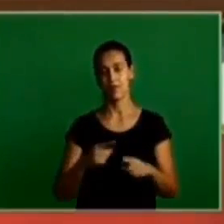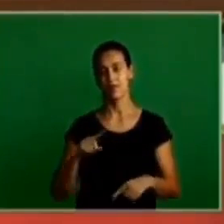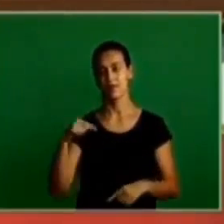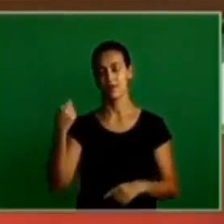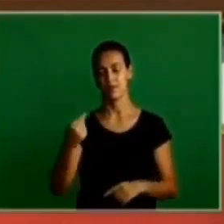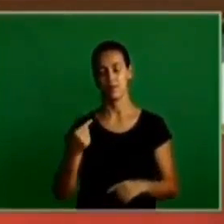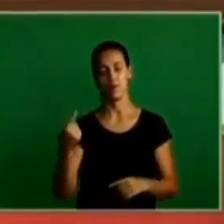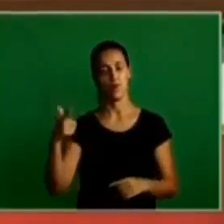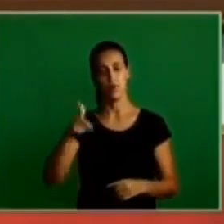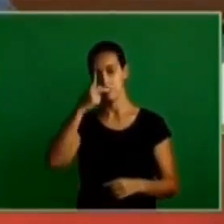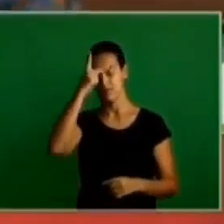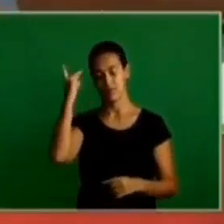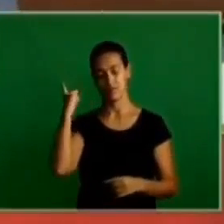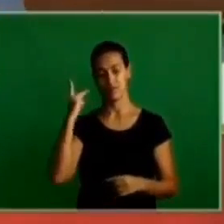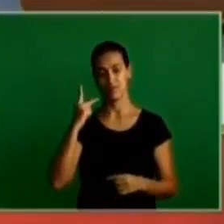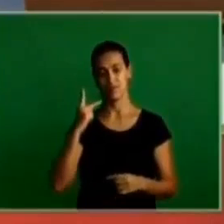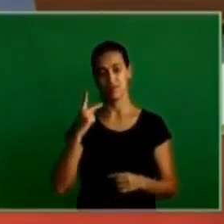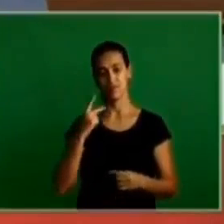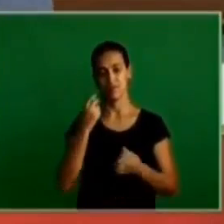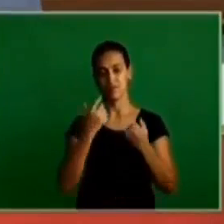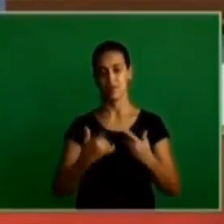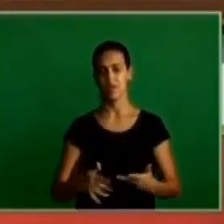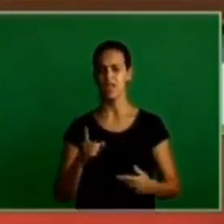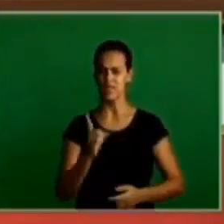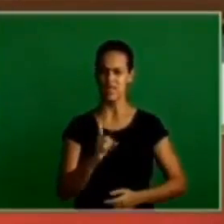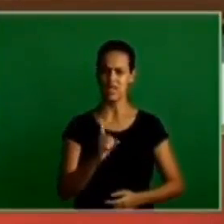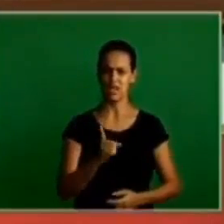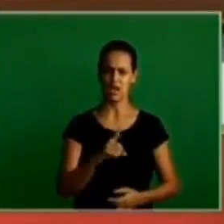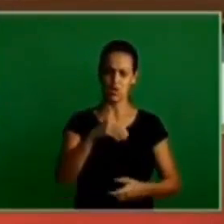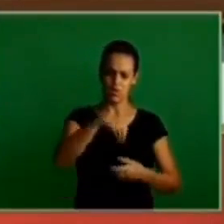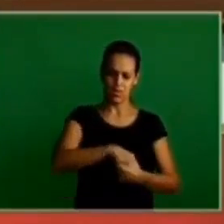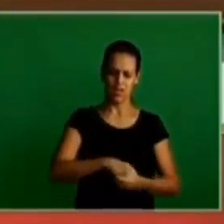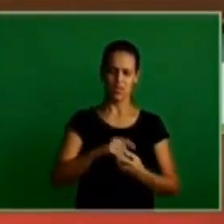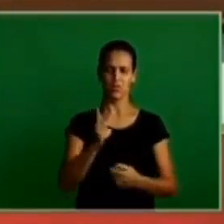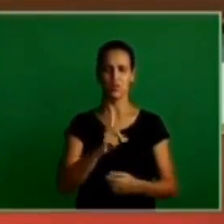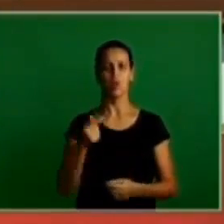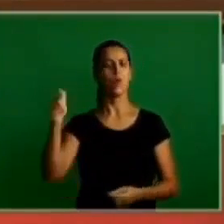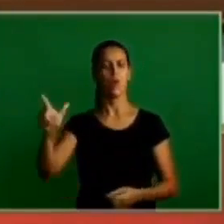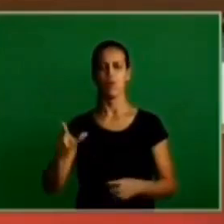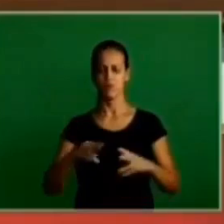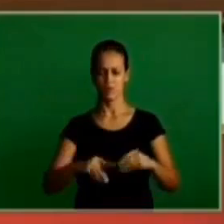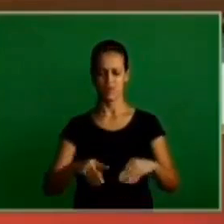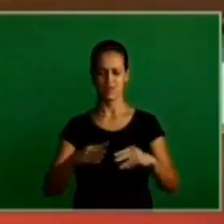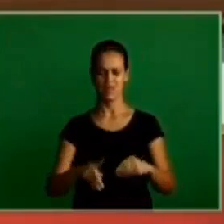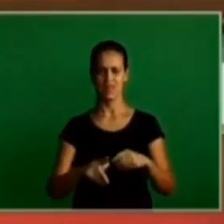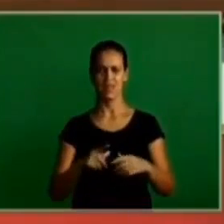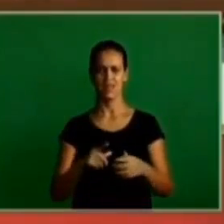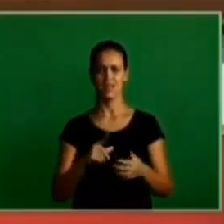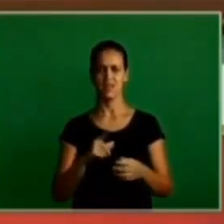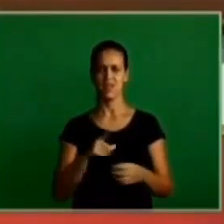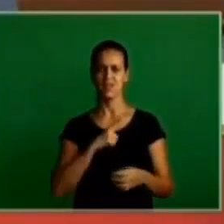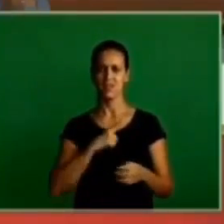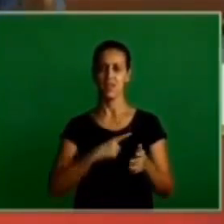So after him, others came and said, no, it's not only the matter, it's an antimatter. And the antimatter has more